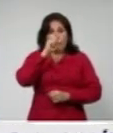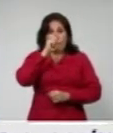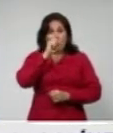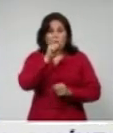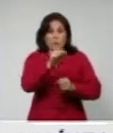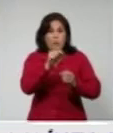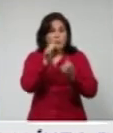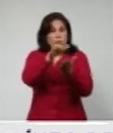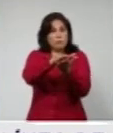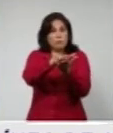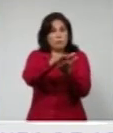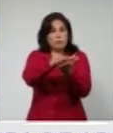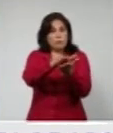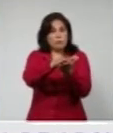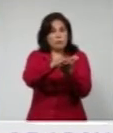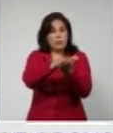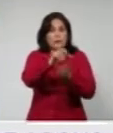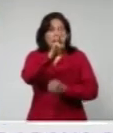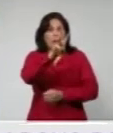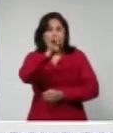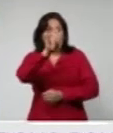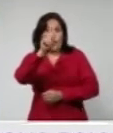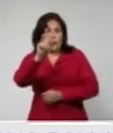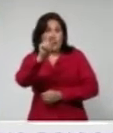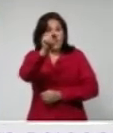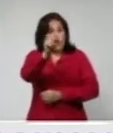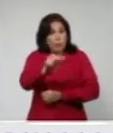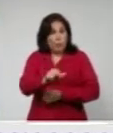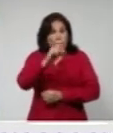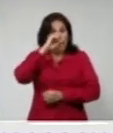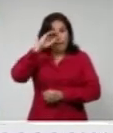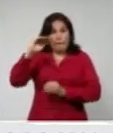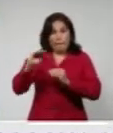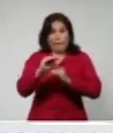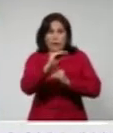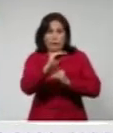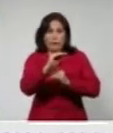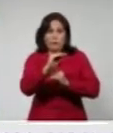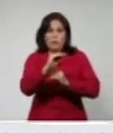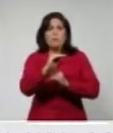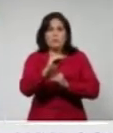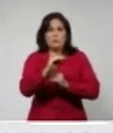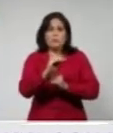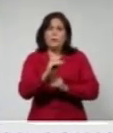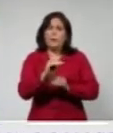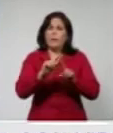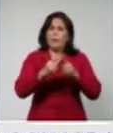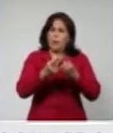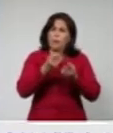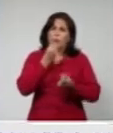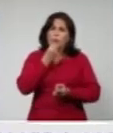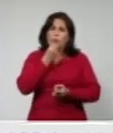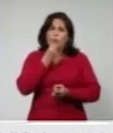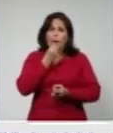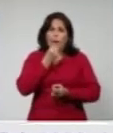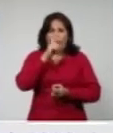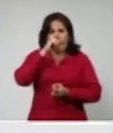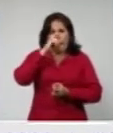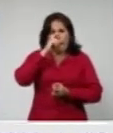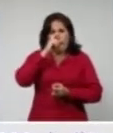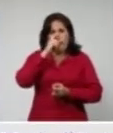case diagnosed yesterday is under the age of 20, for a total of